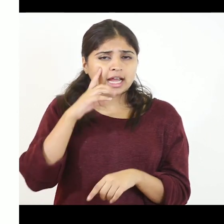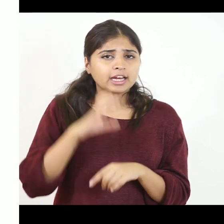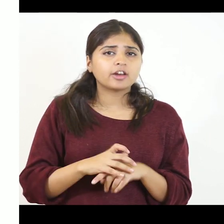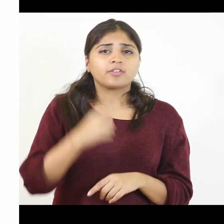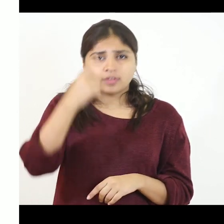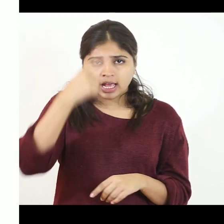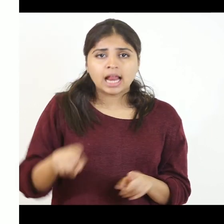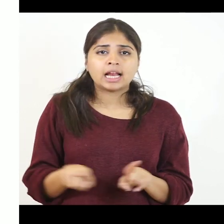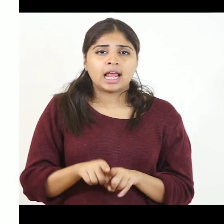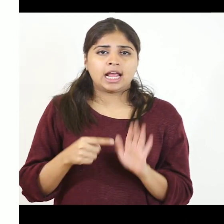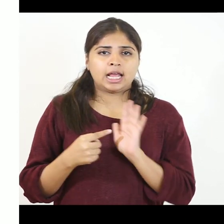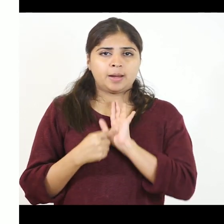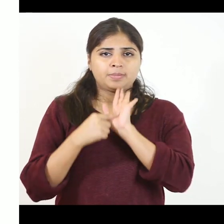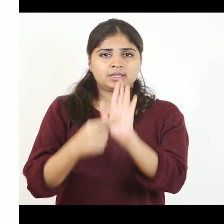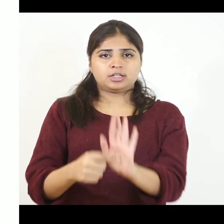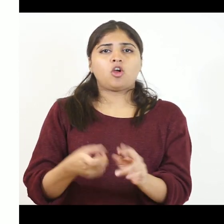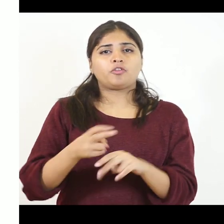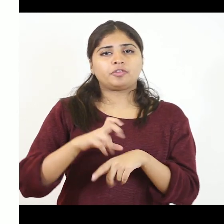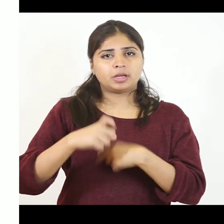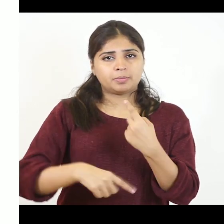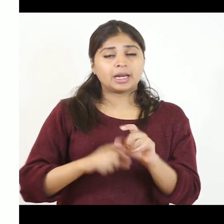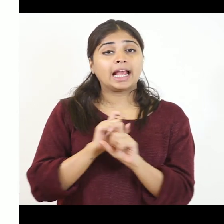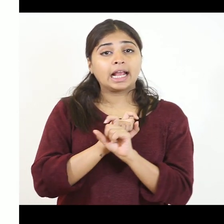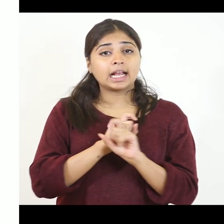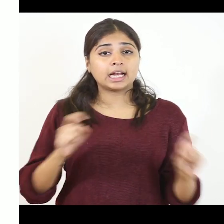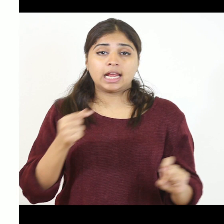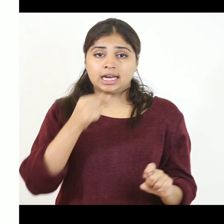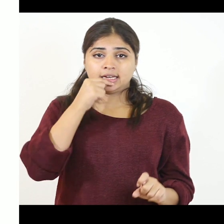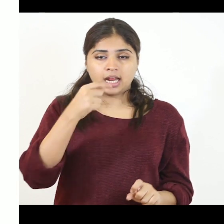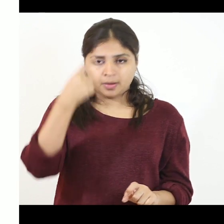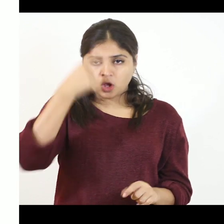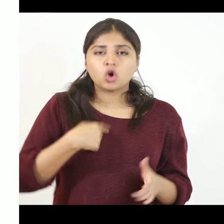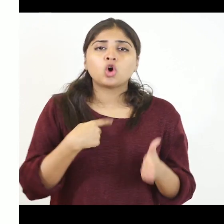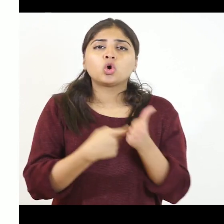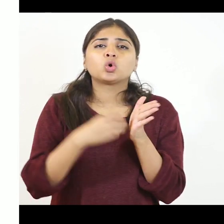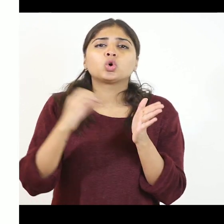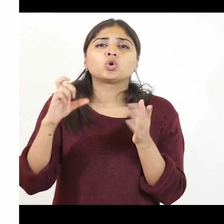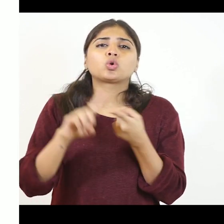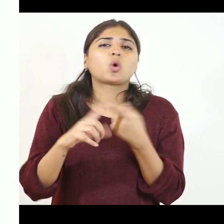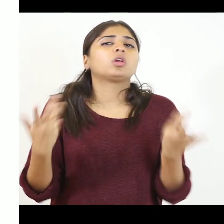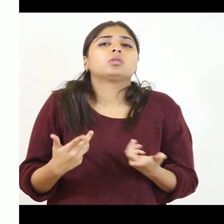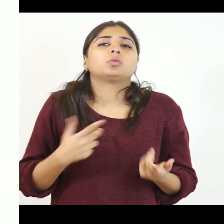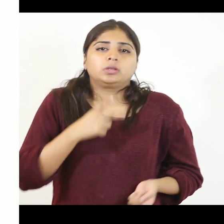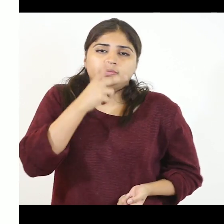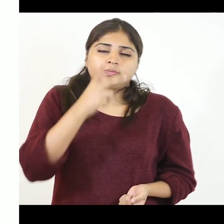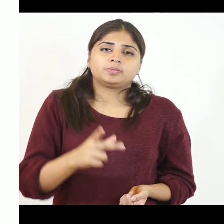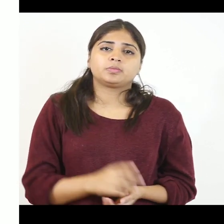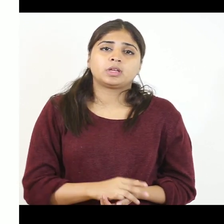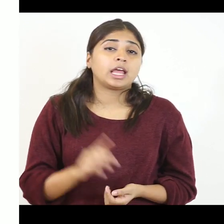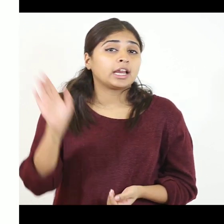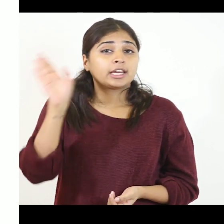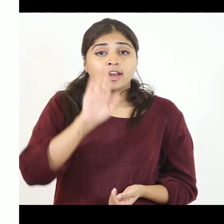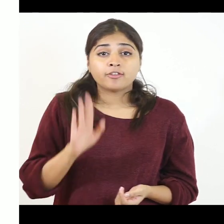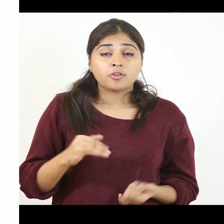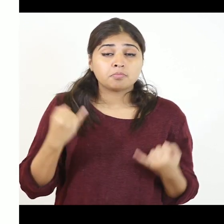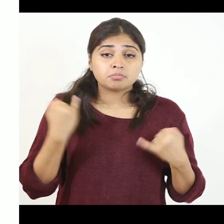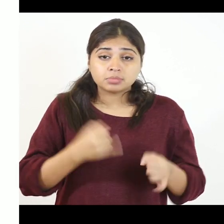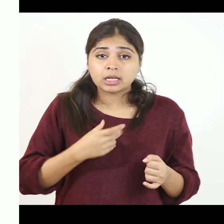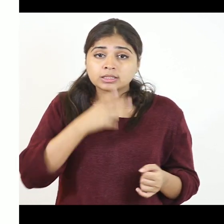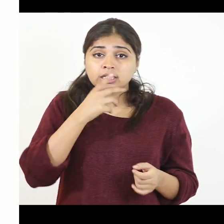a representative of your company with clear indication of your role.